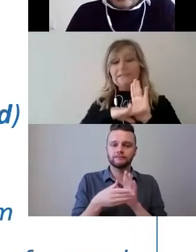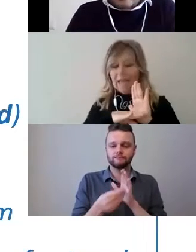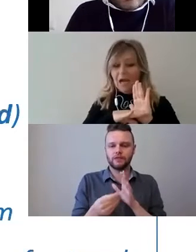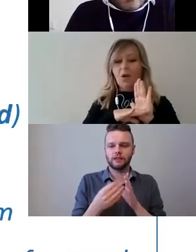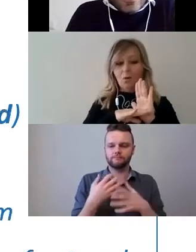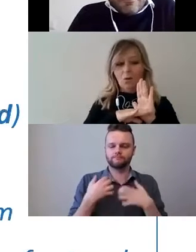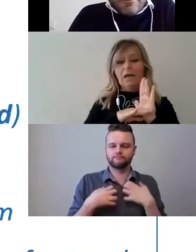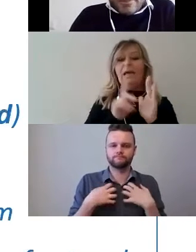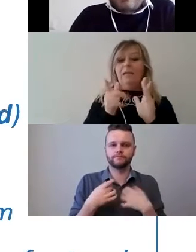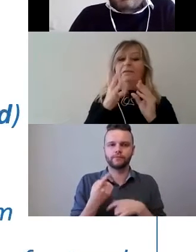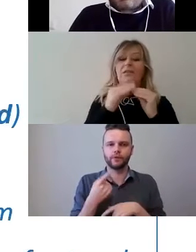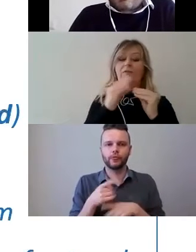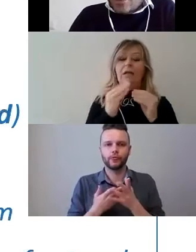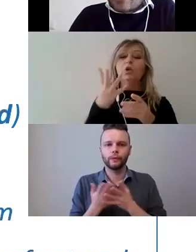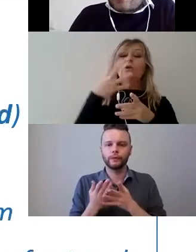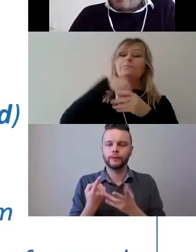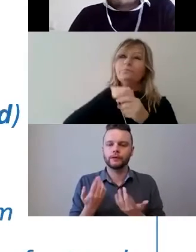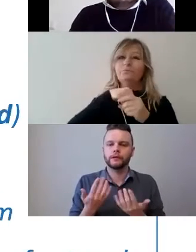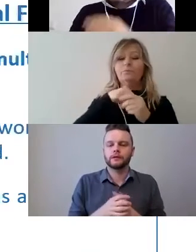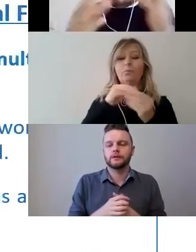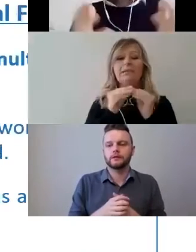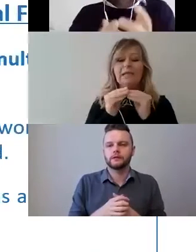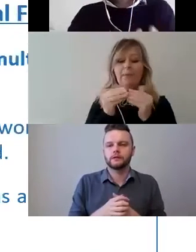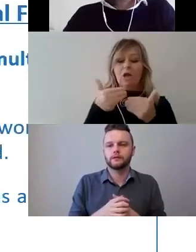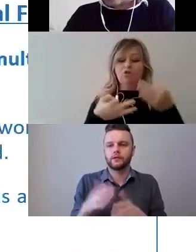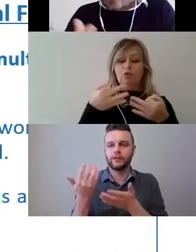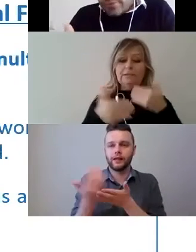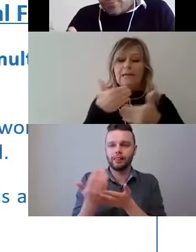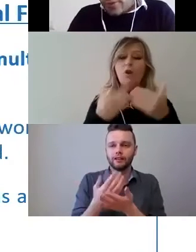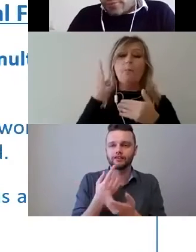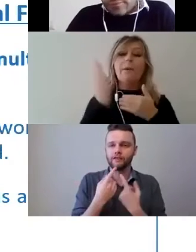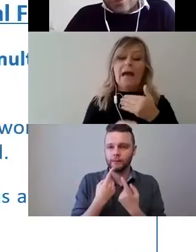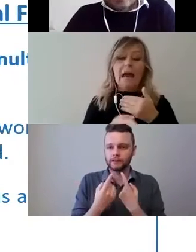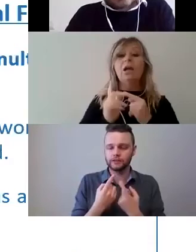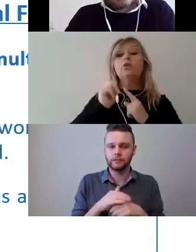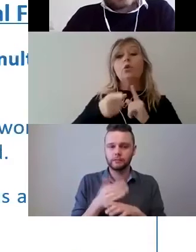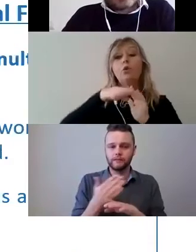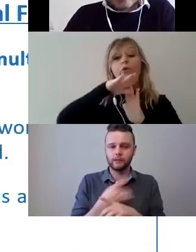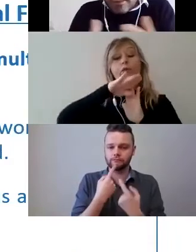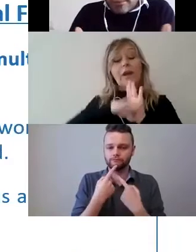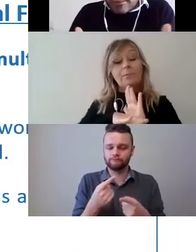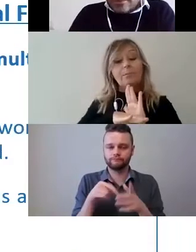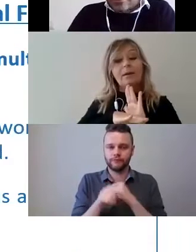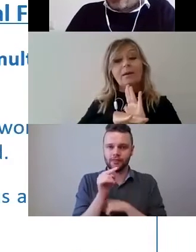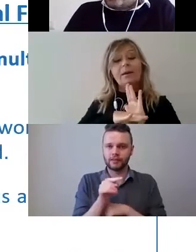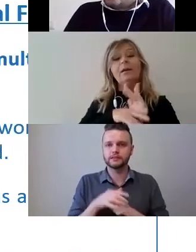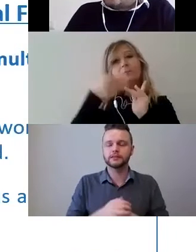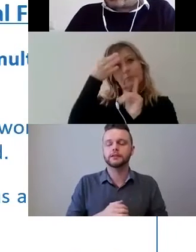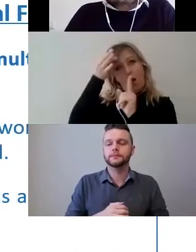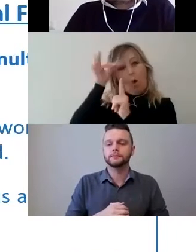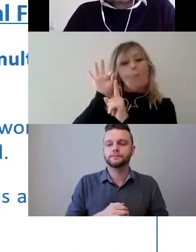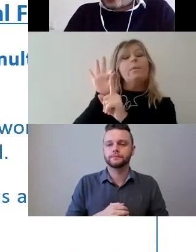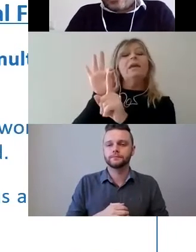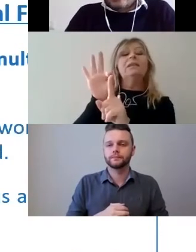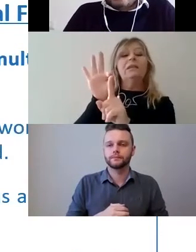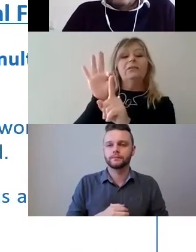for example, of the collection of information. Before it was mentioning something like this, that the